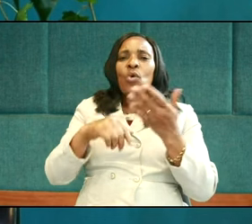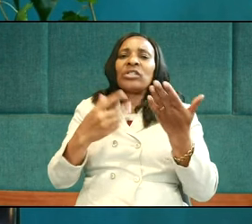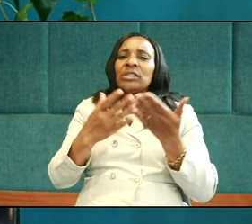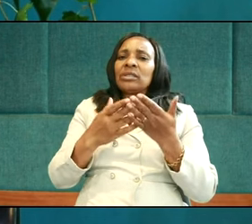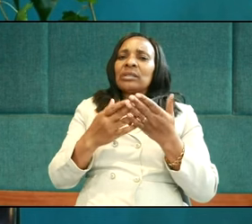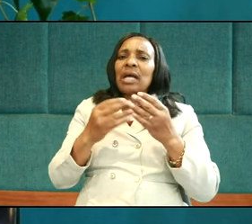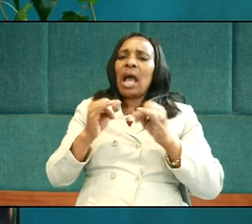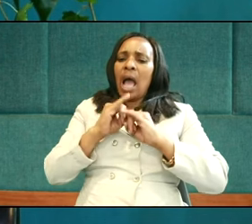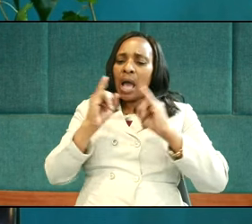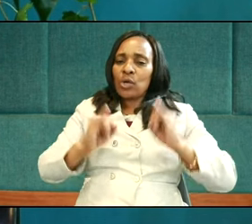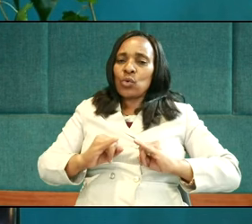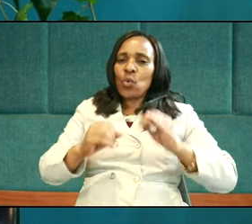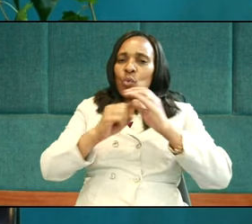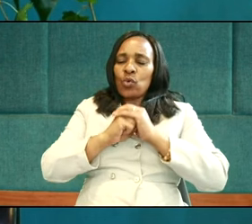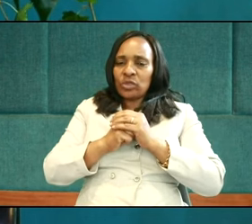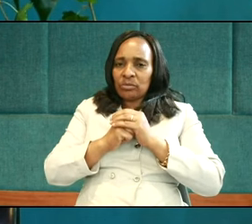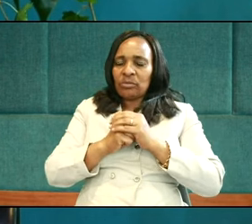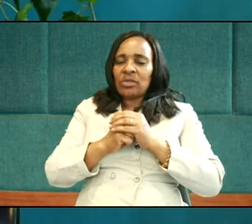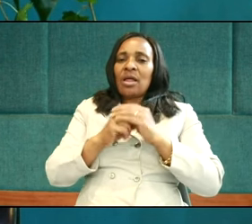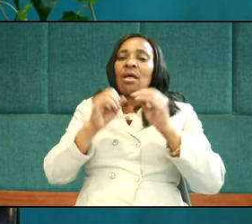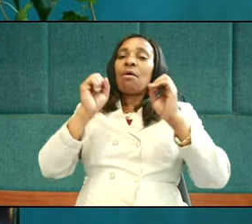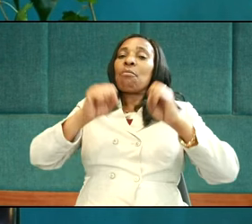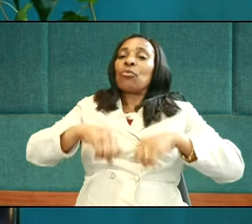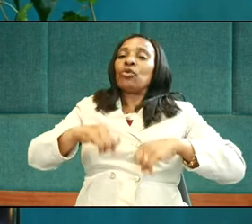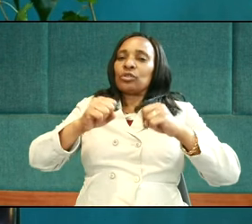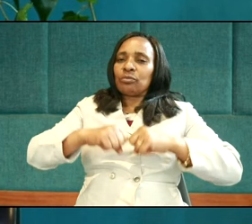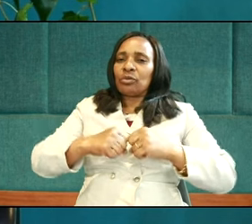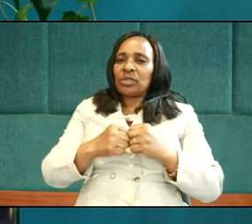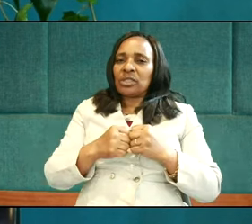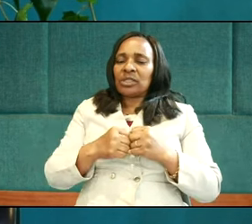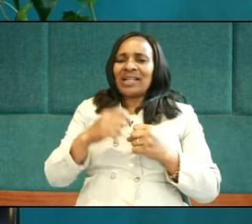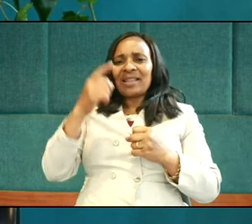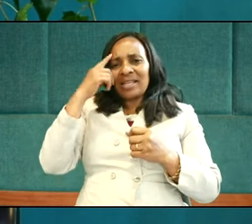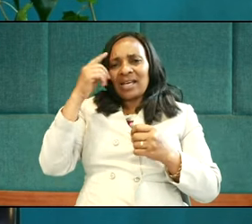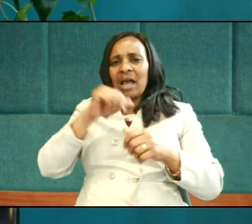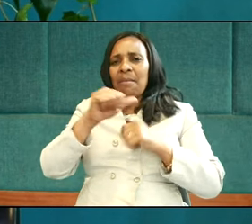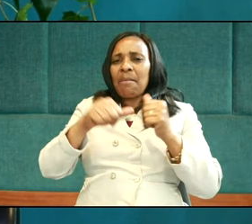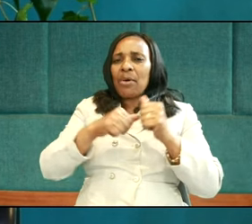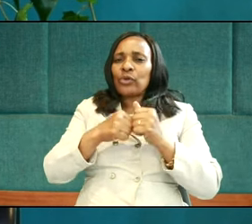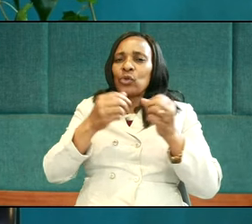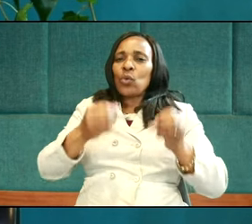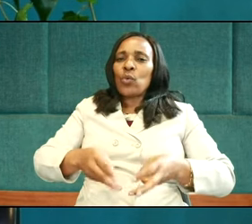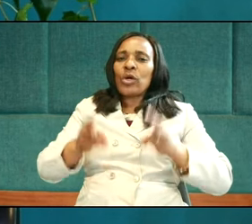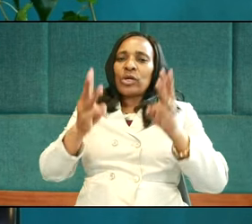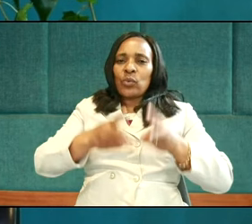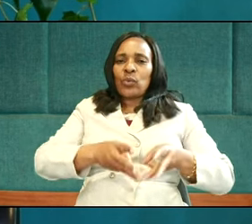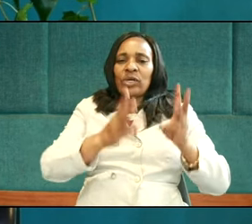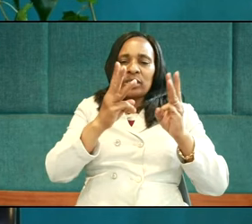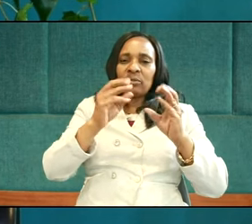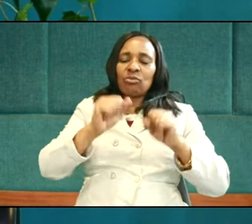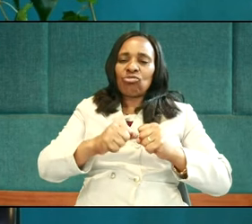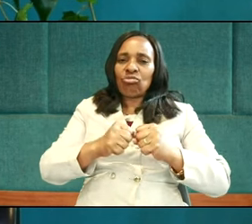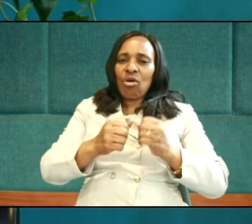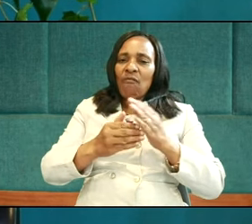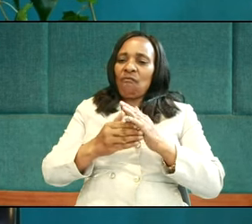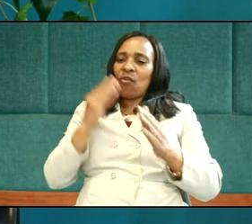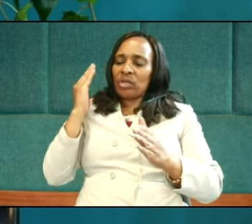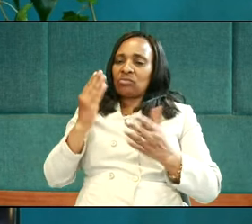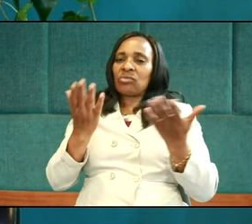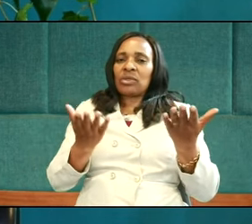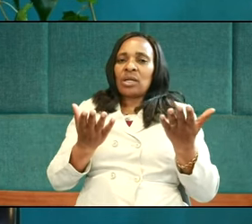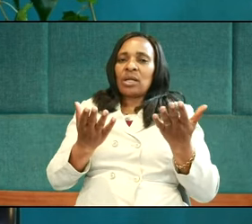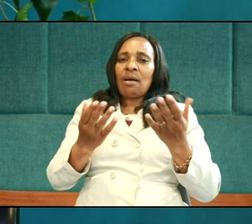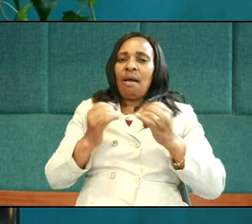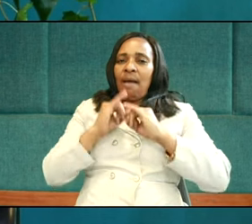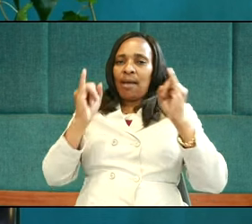what idol worship is, and we'll be able to think about ways that we can avoid idol worship. We'll also be able